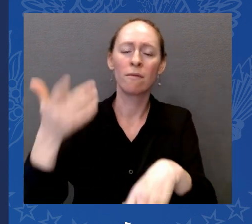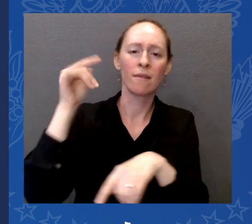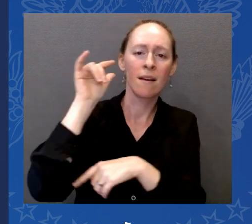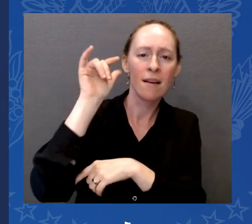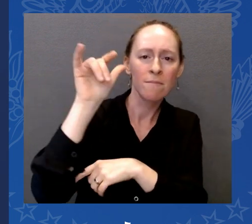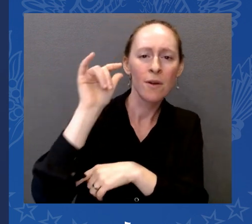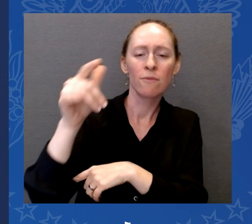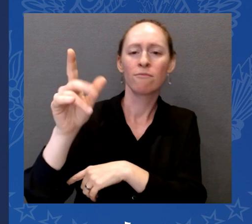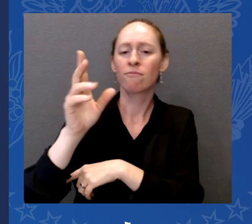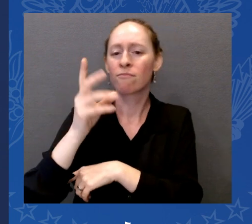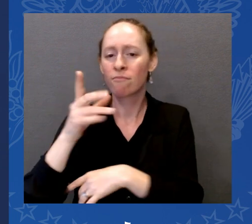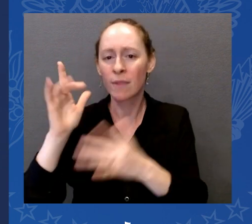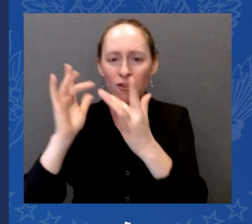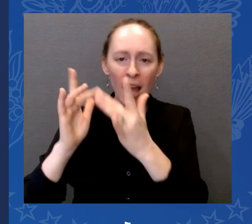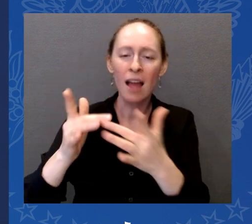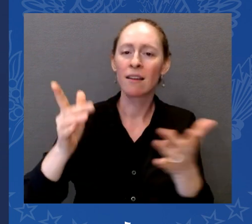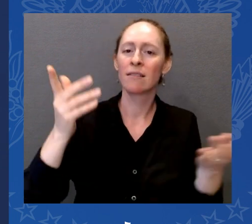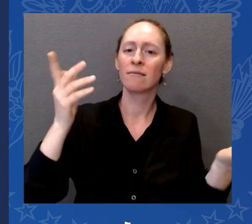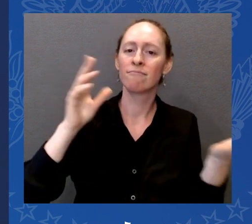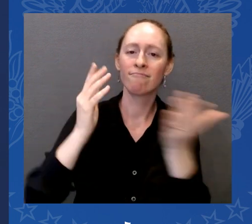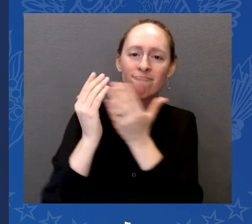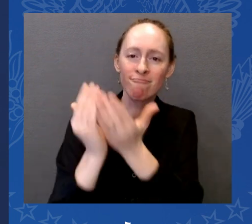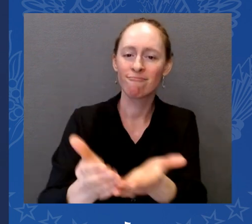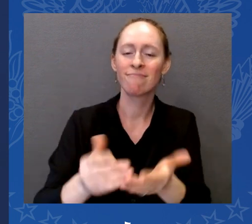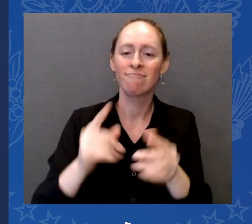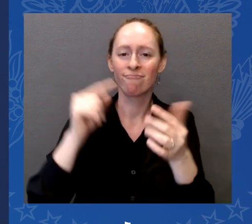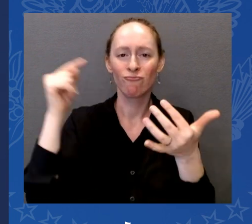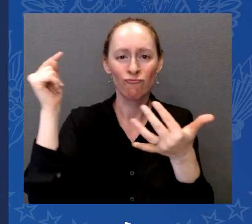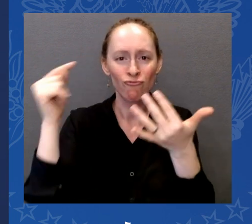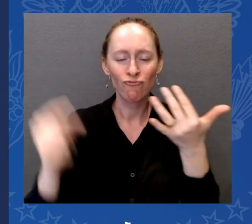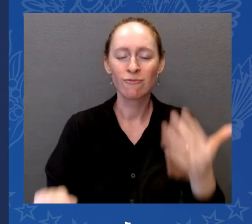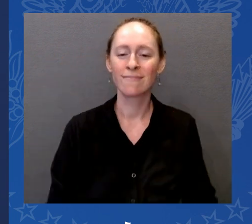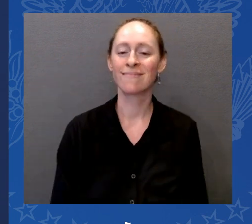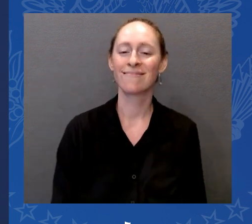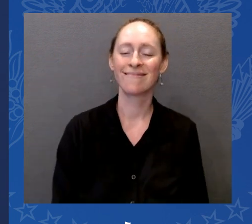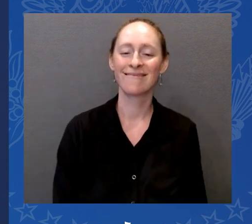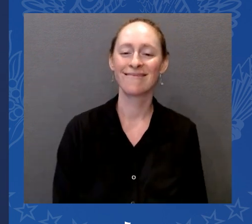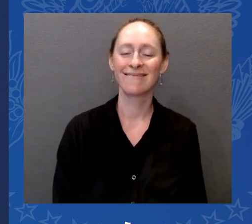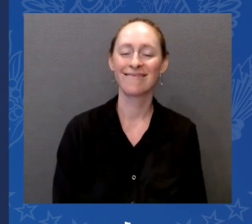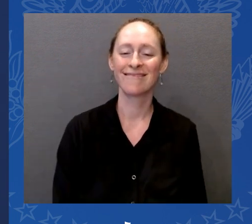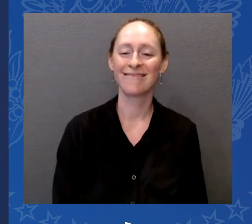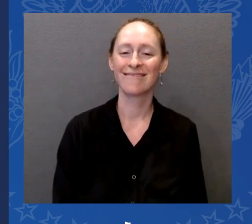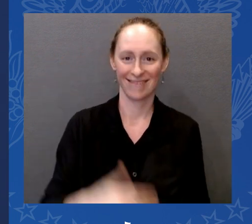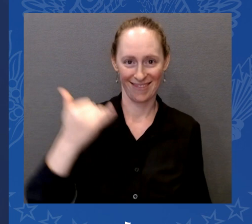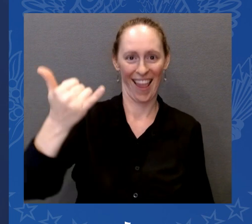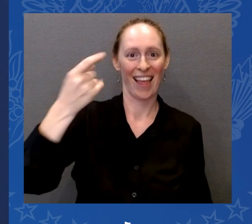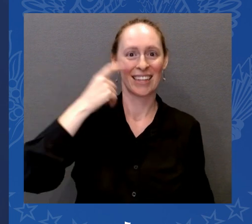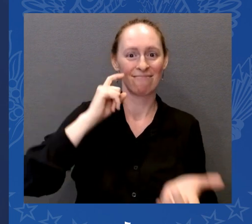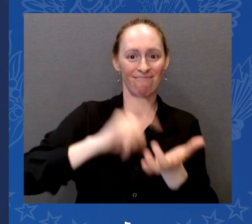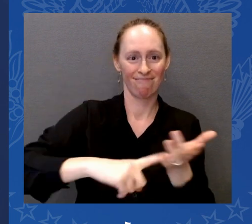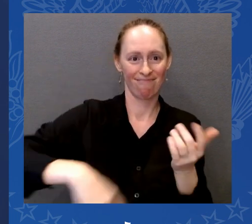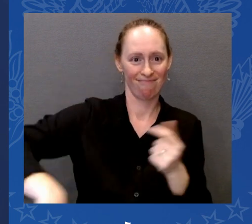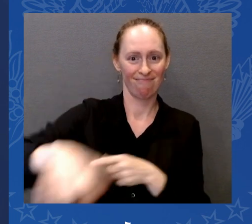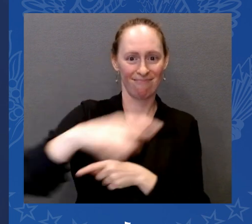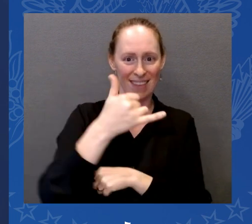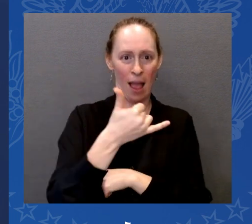that works for them. Families have more net worth today than they did before the pandemic.